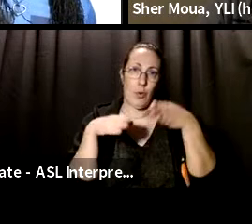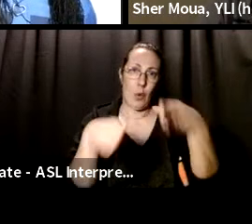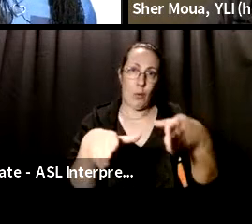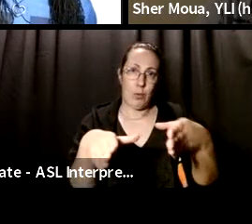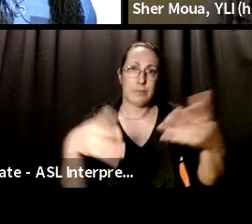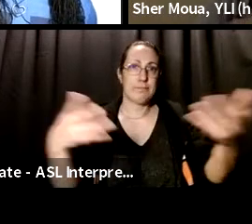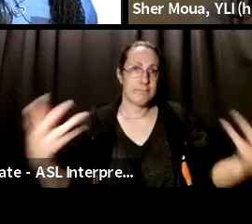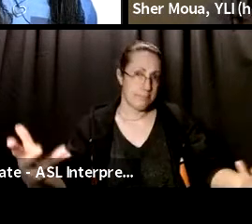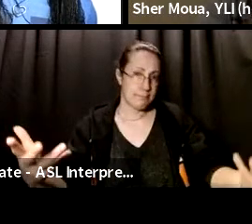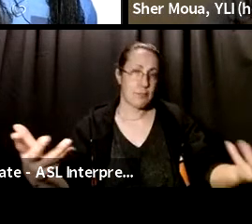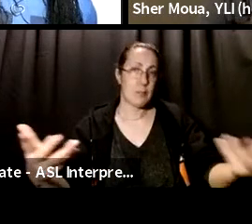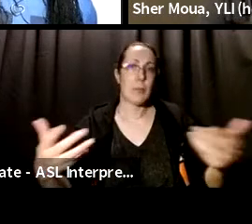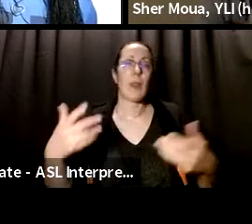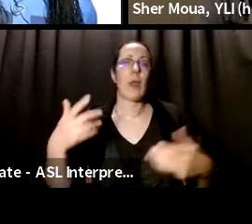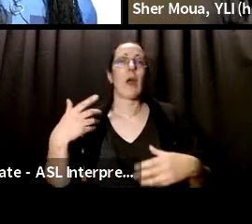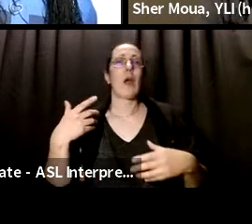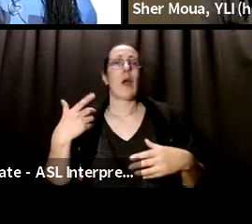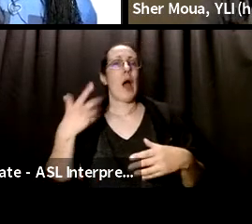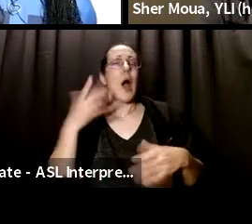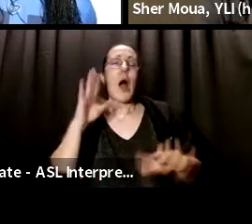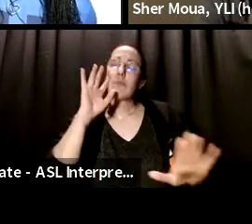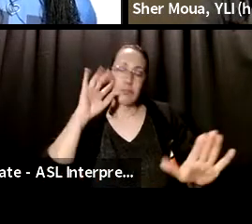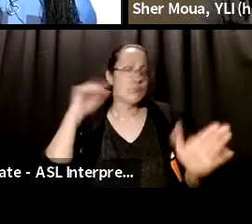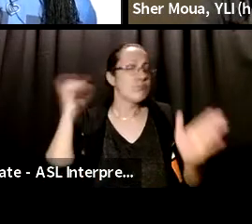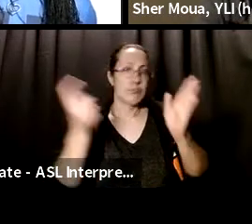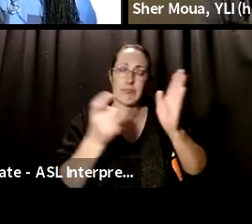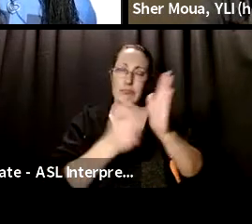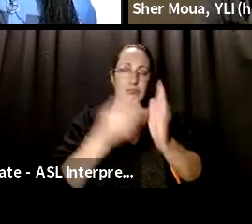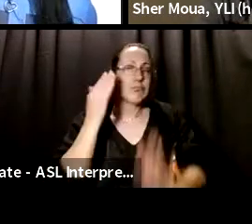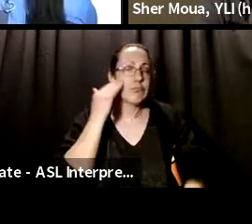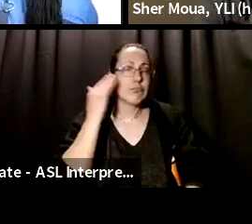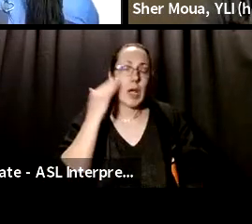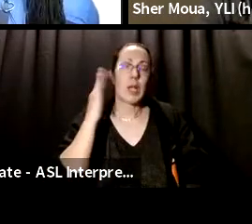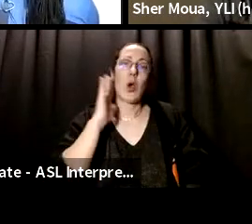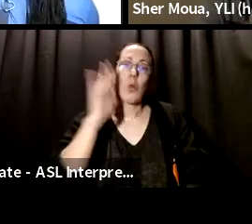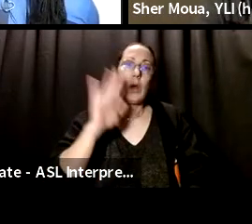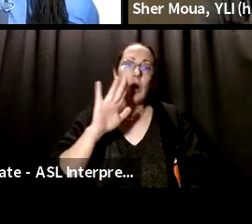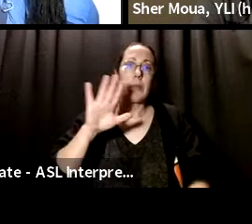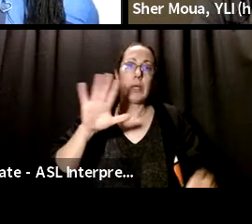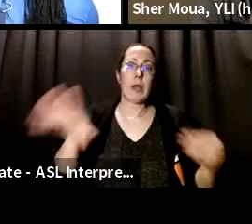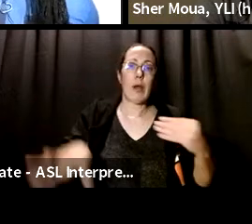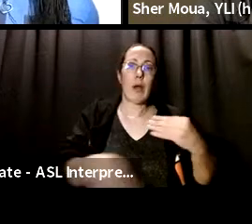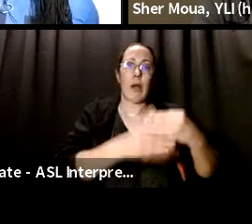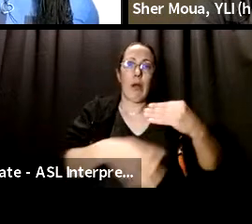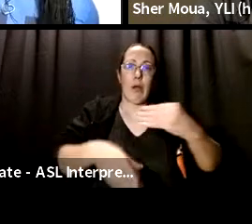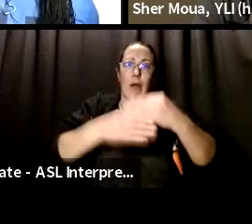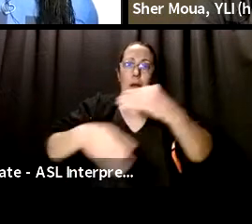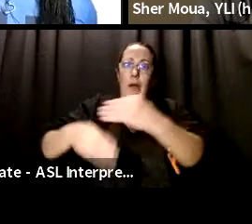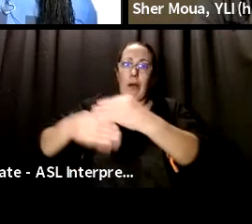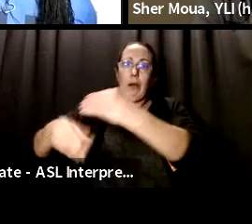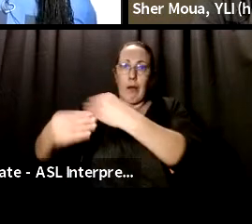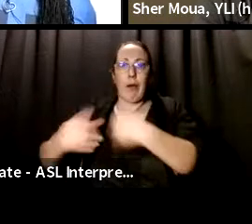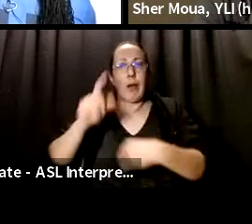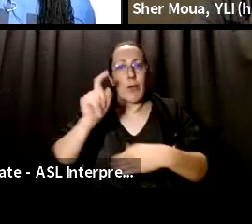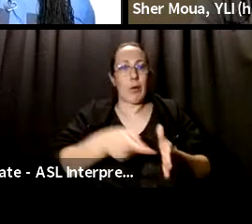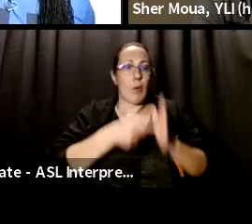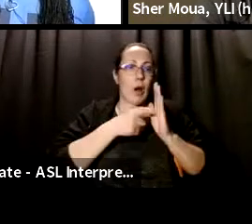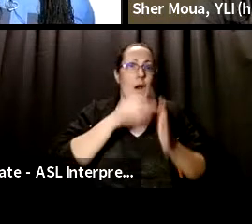say, recognizing it's going to be a build-up, or you know, you've got to get the web platform